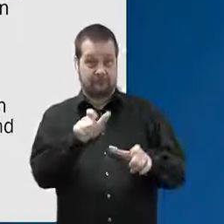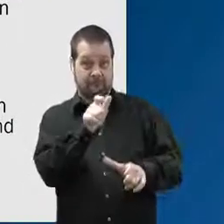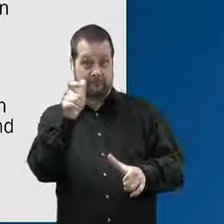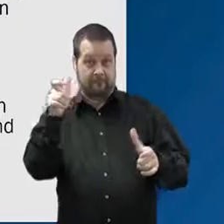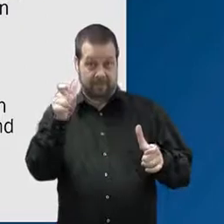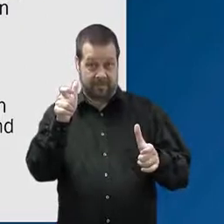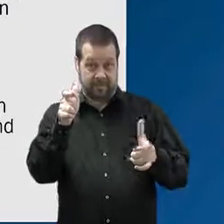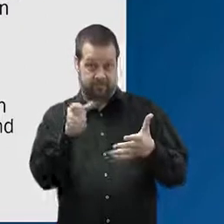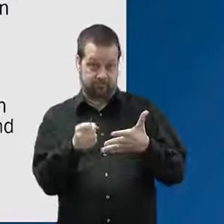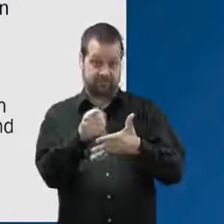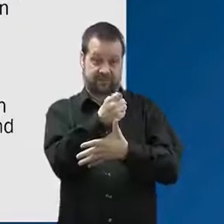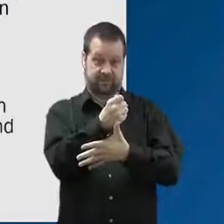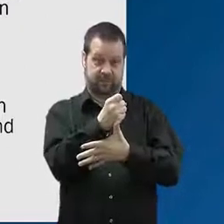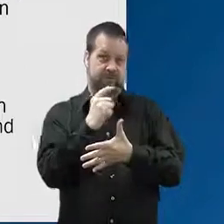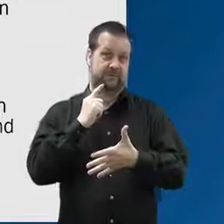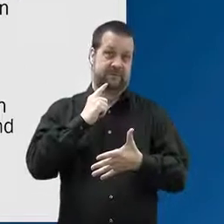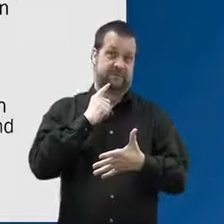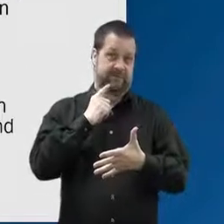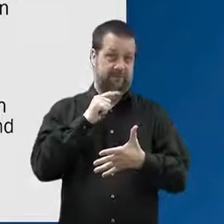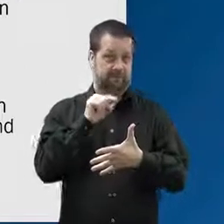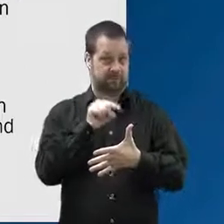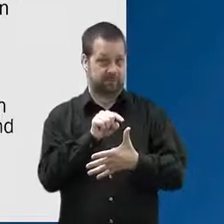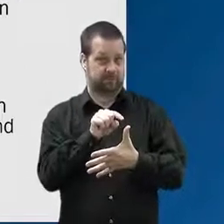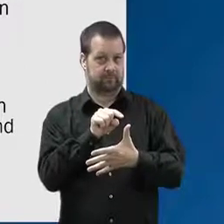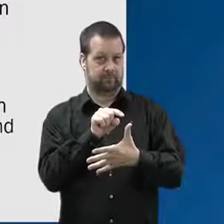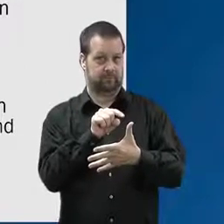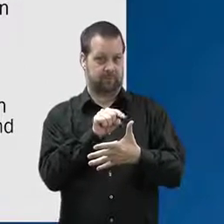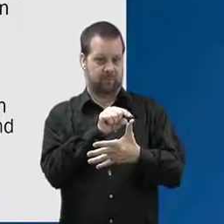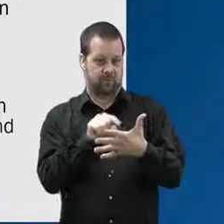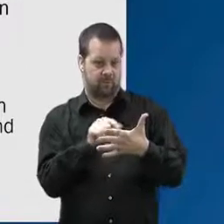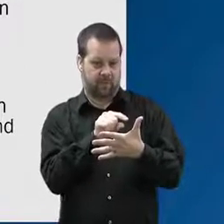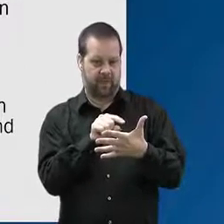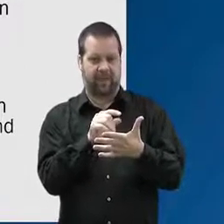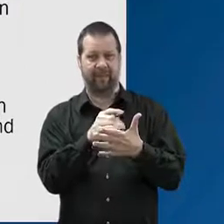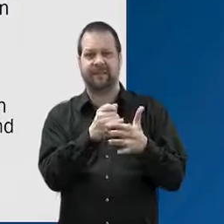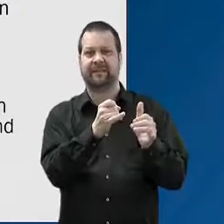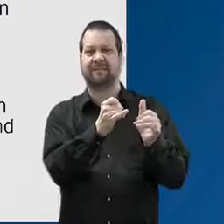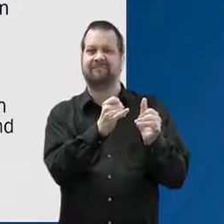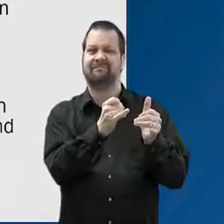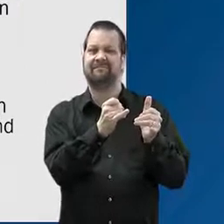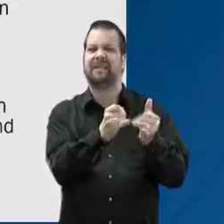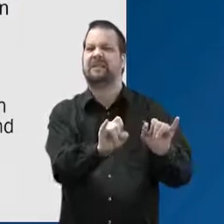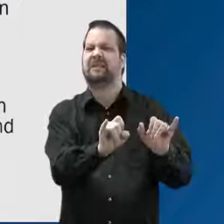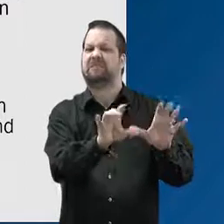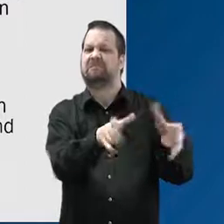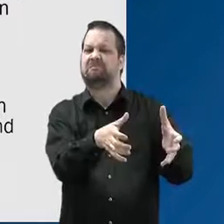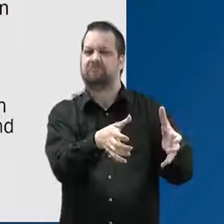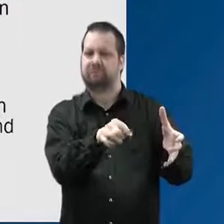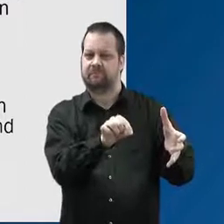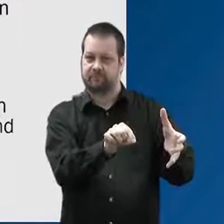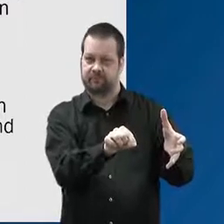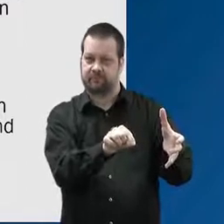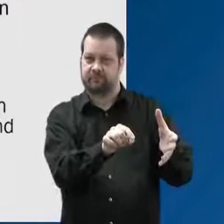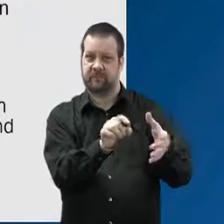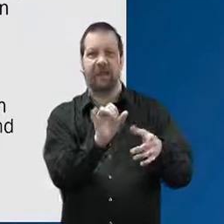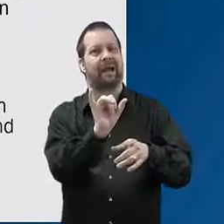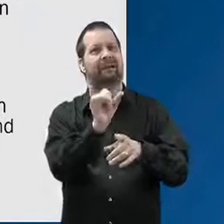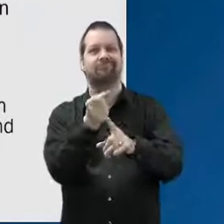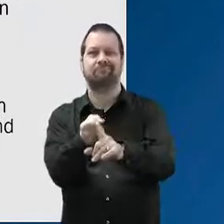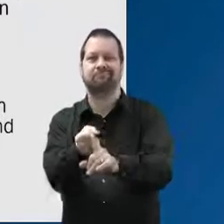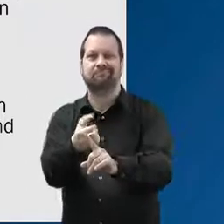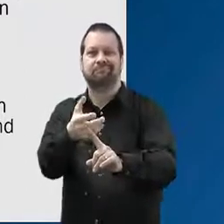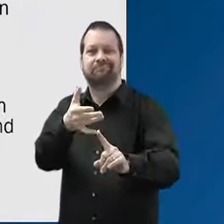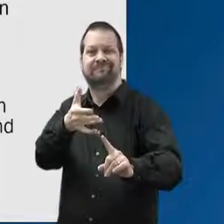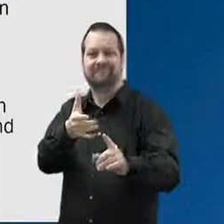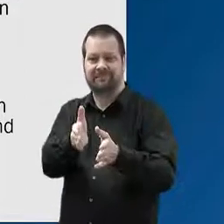standalone items, for example, a roadway expansion project. To simplify this budgeting and planning process, smaller projects